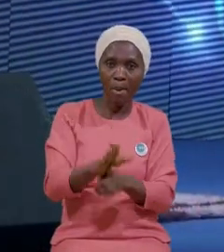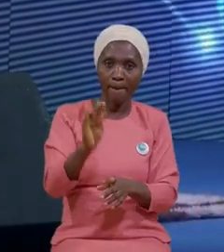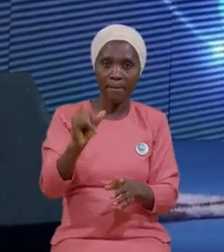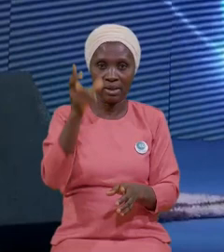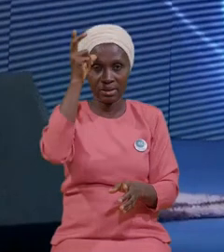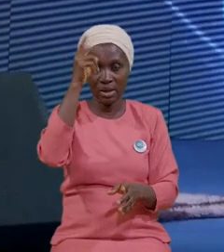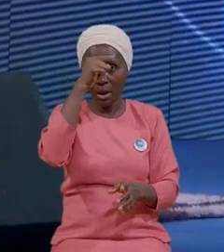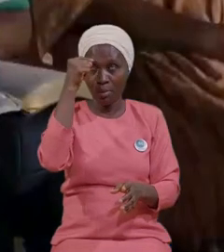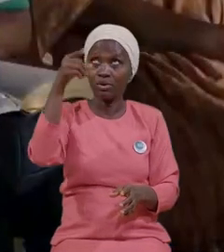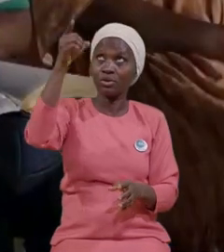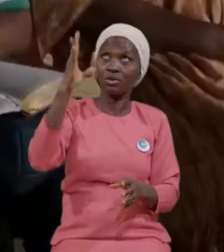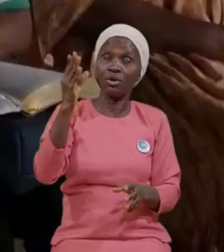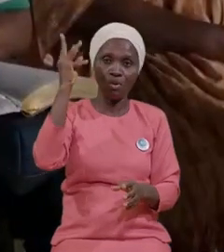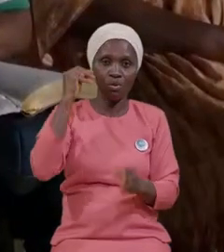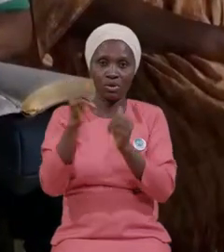him.